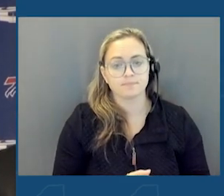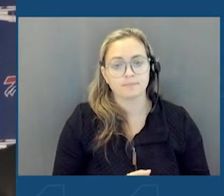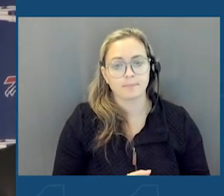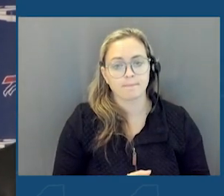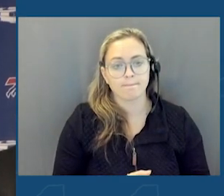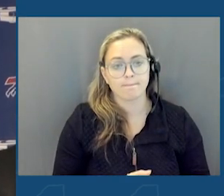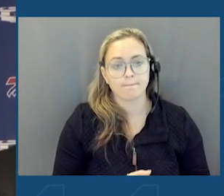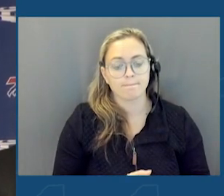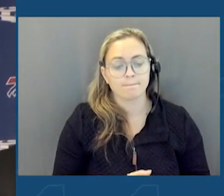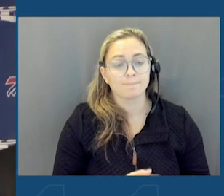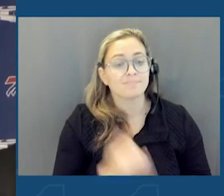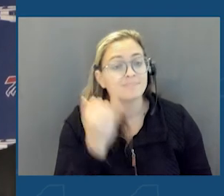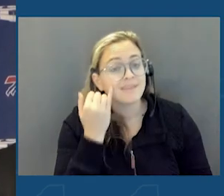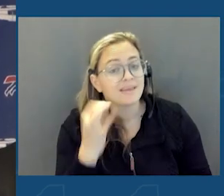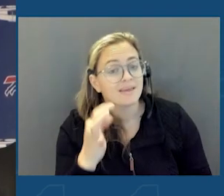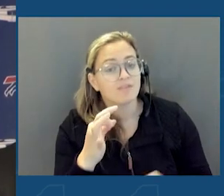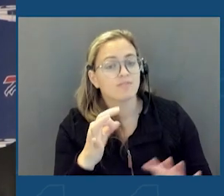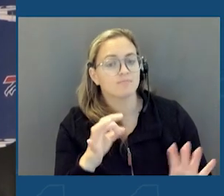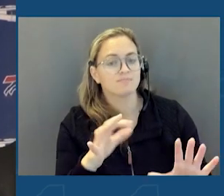And if I could mention,